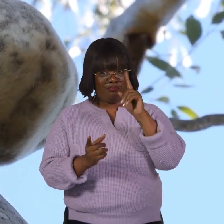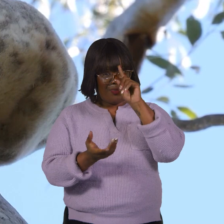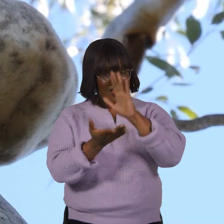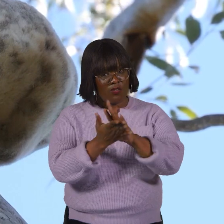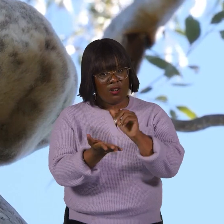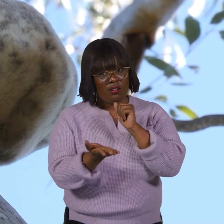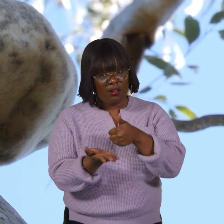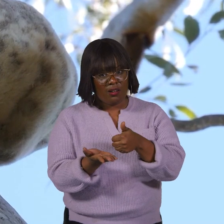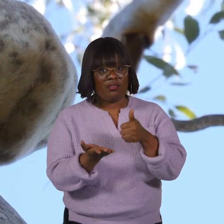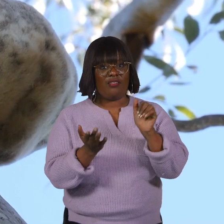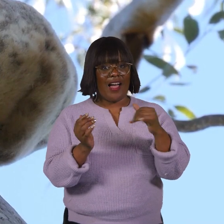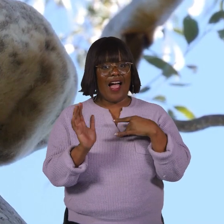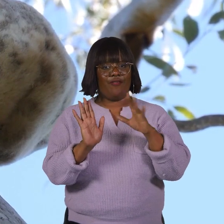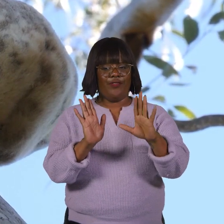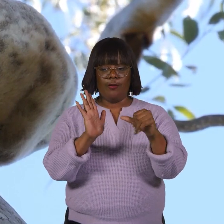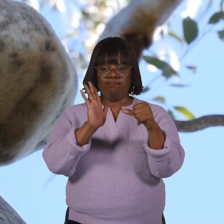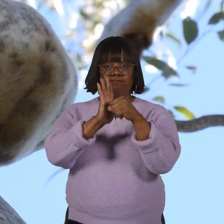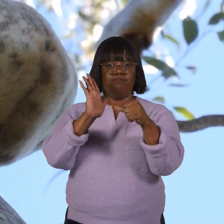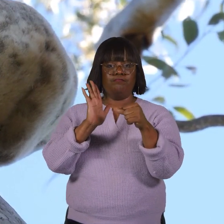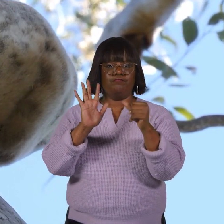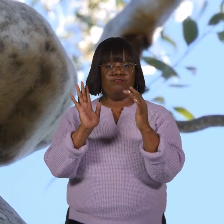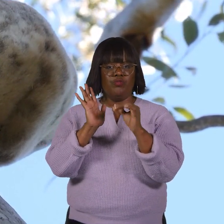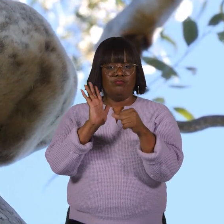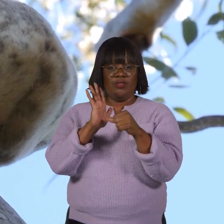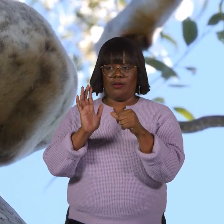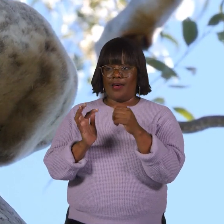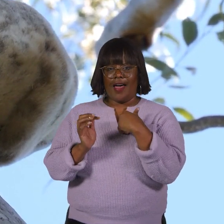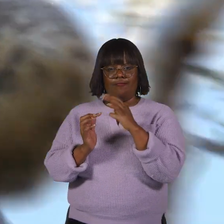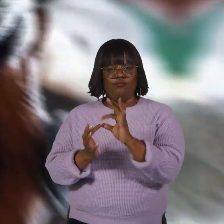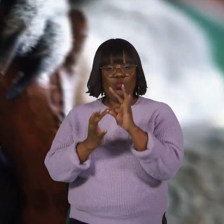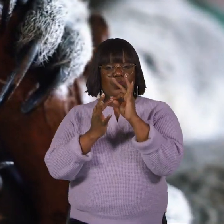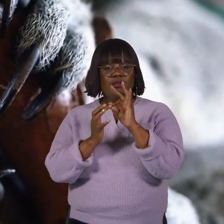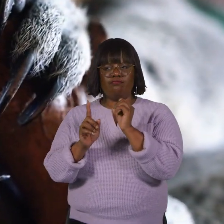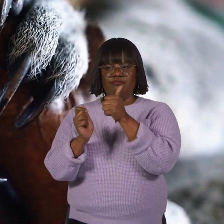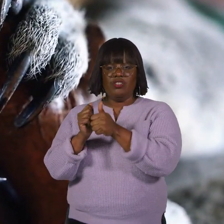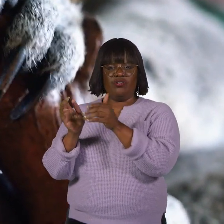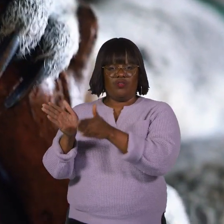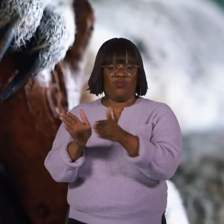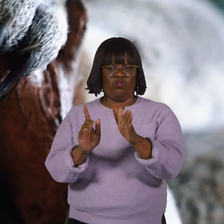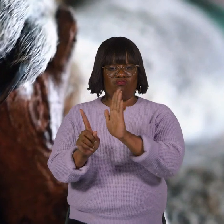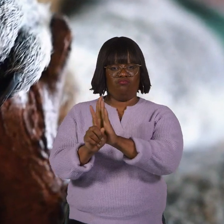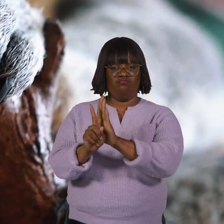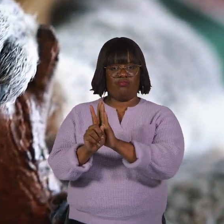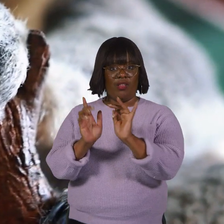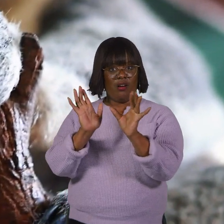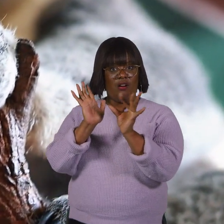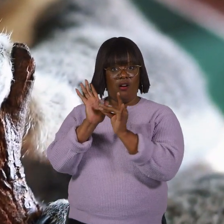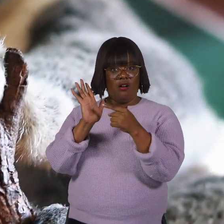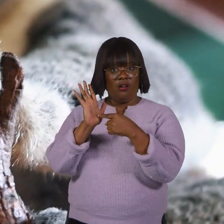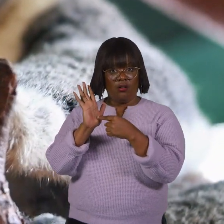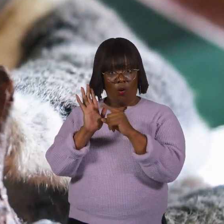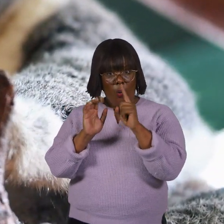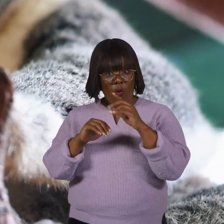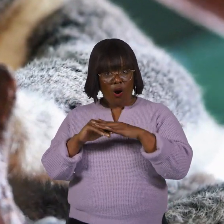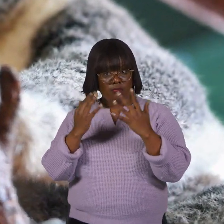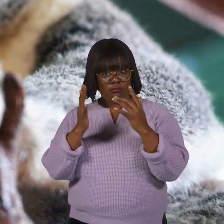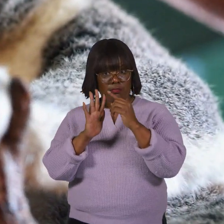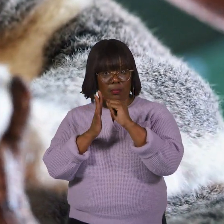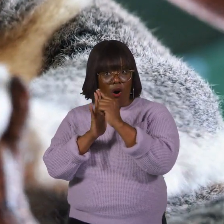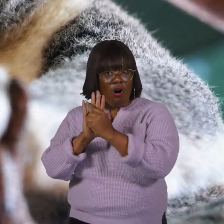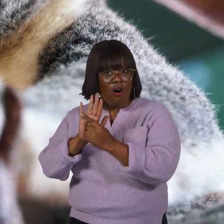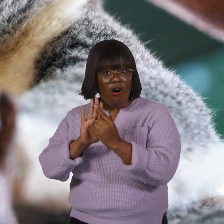koalas have fingerprints that are distinct to each individual. These fingerprints are not only found on their paws,